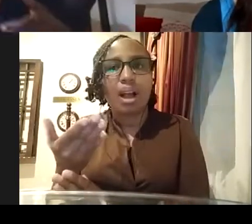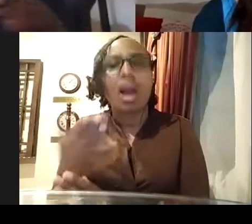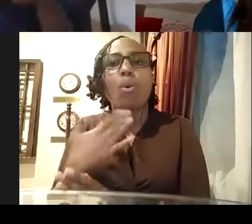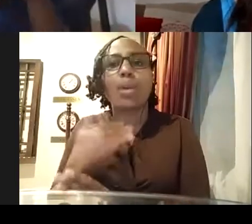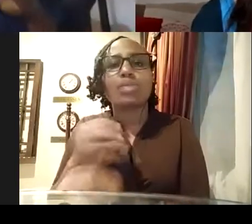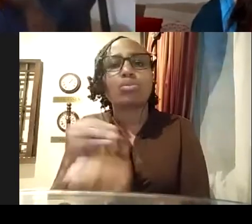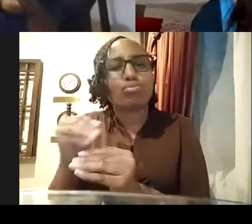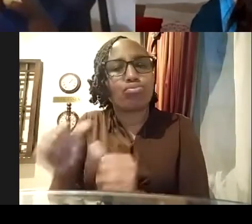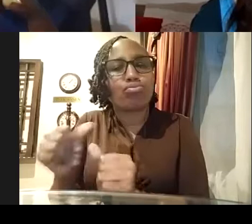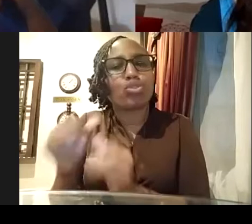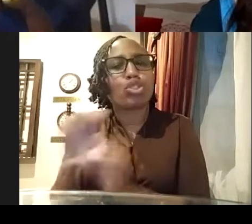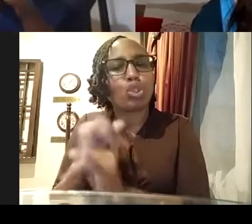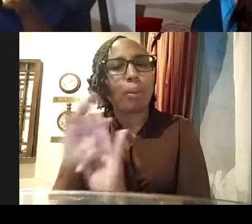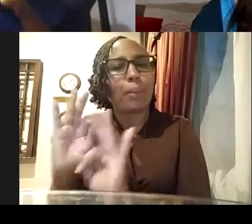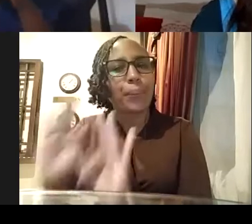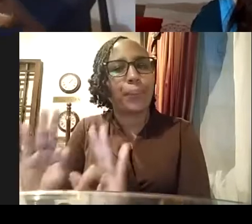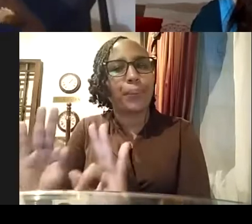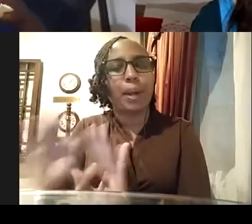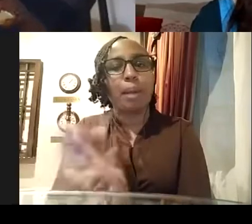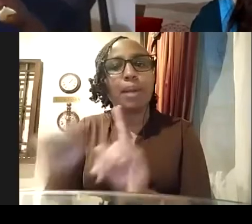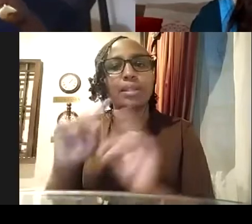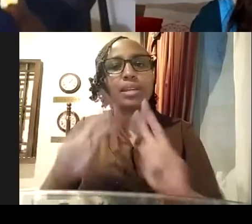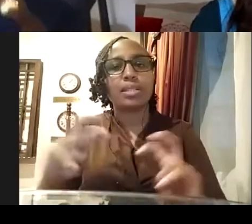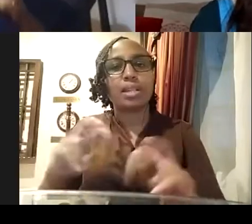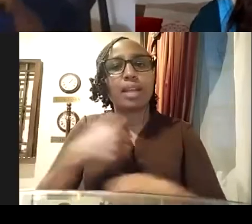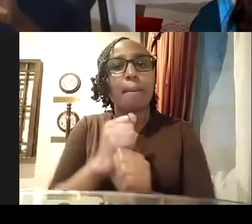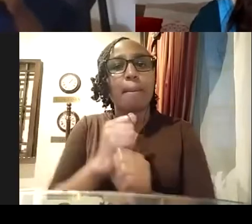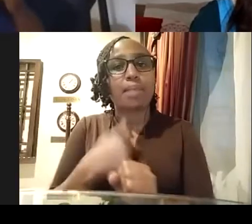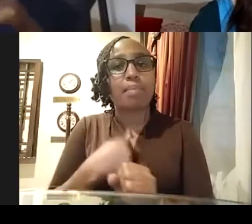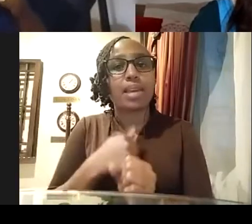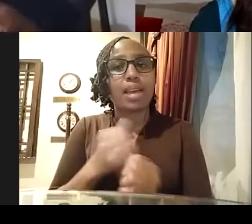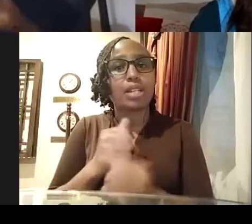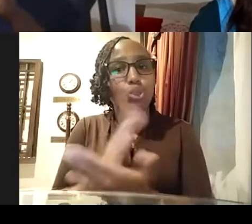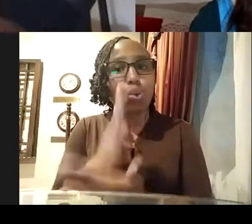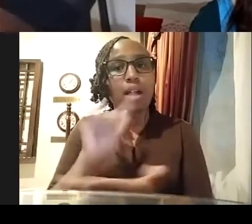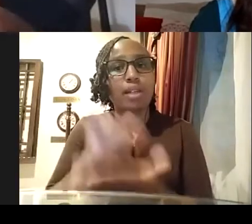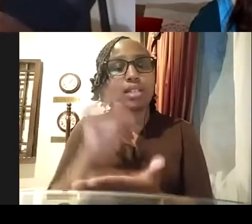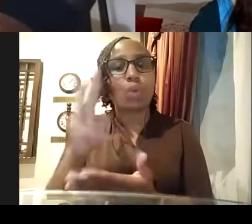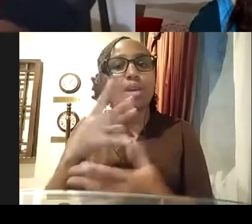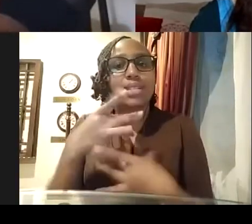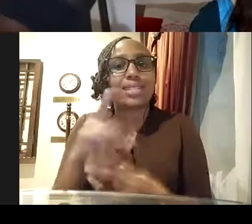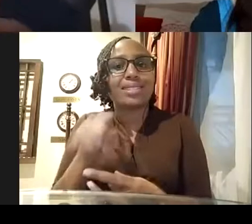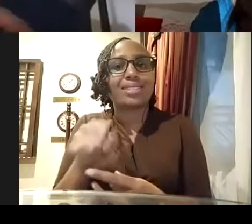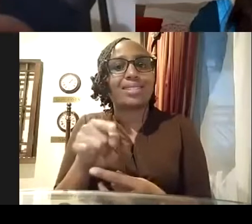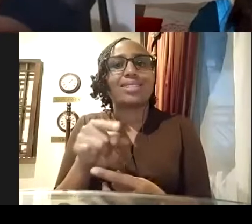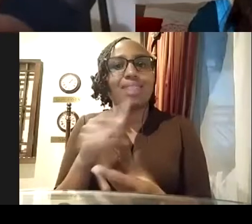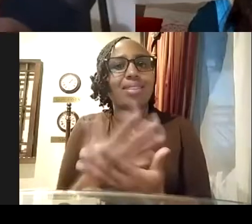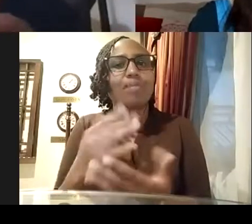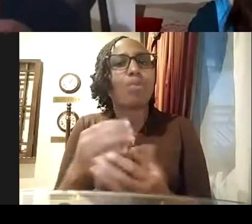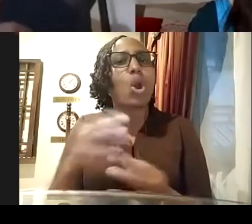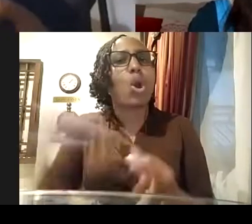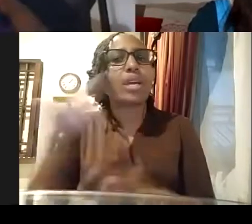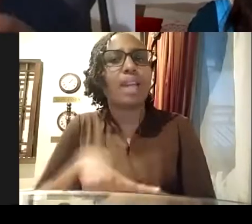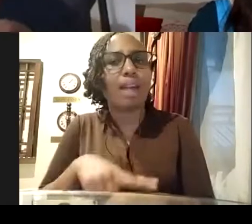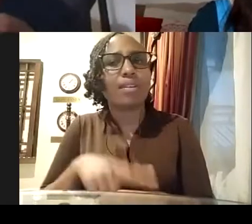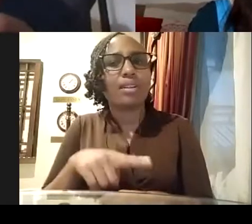also the research also made me ensure that I was gonna be interested in this thing long enough to write a book about it. And that's one thing I keep saying to people who are